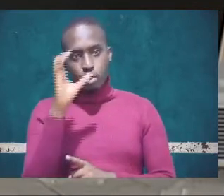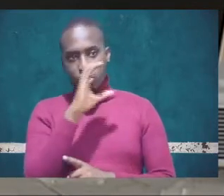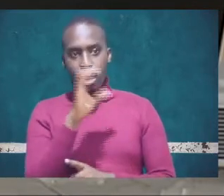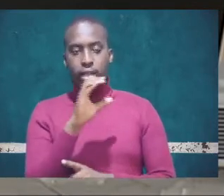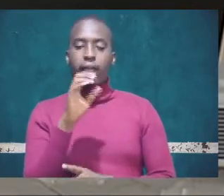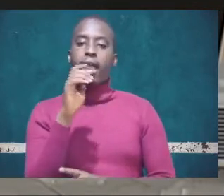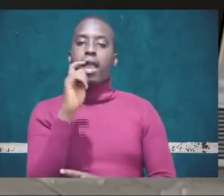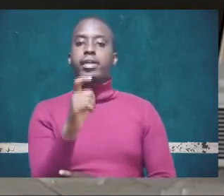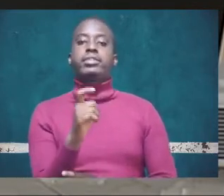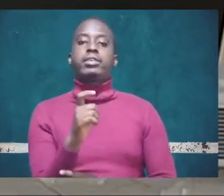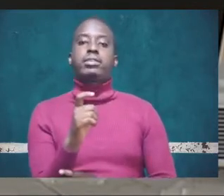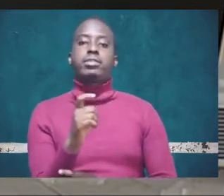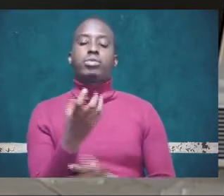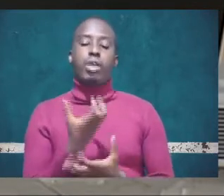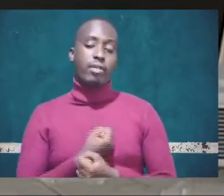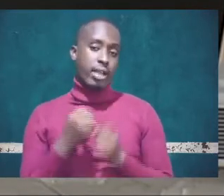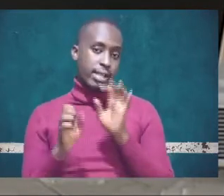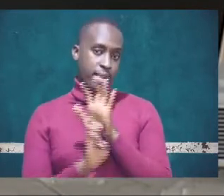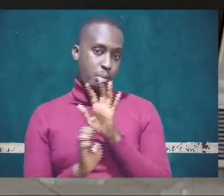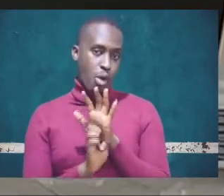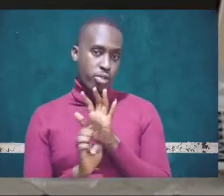x. We have examples.